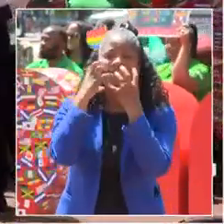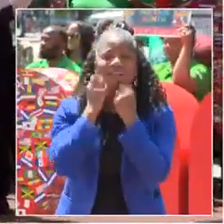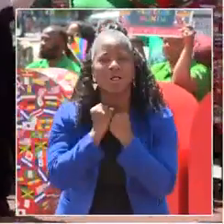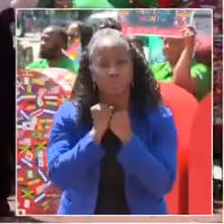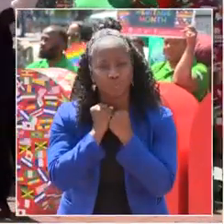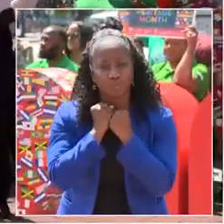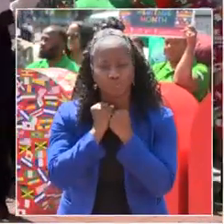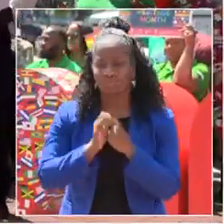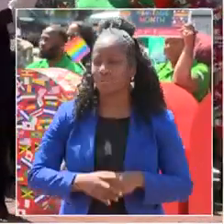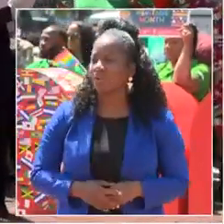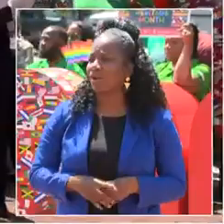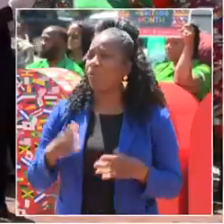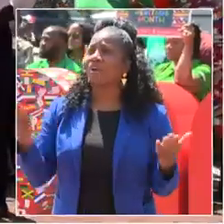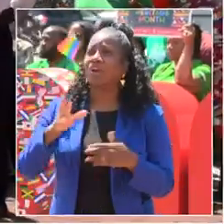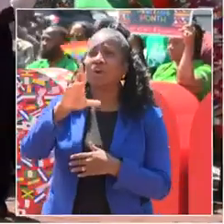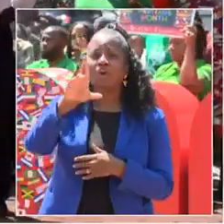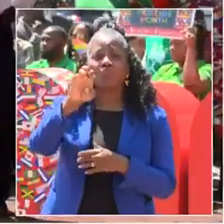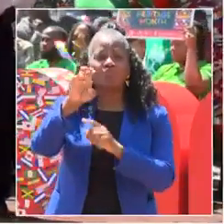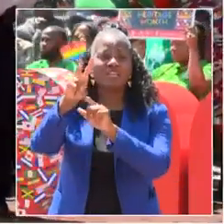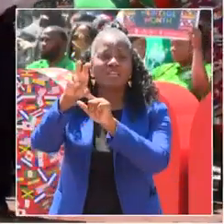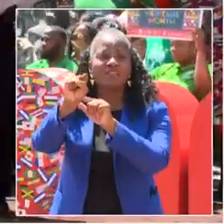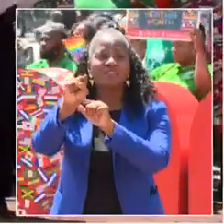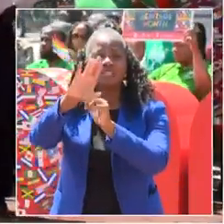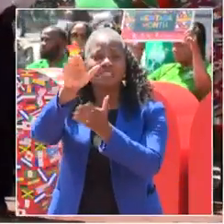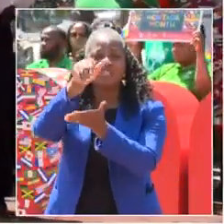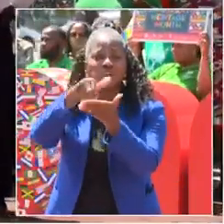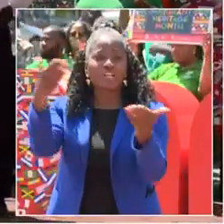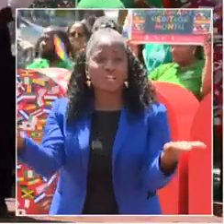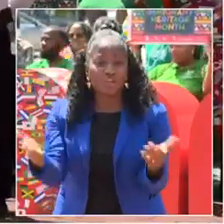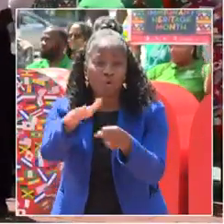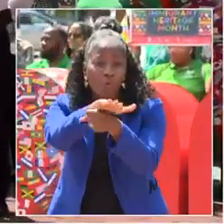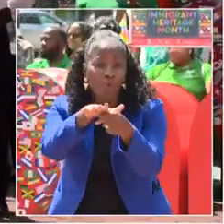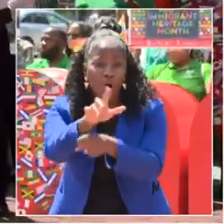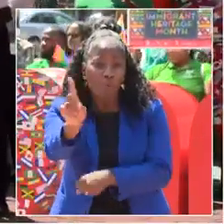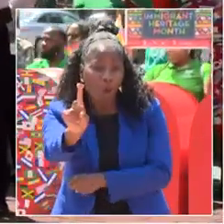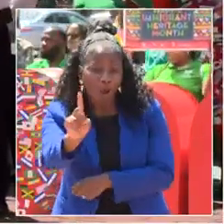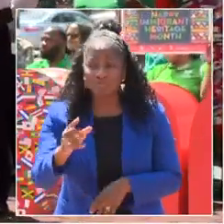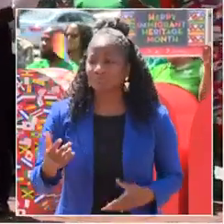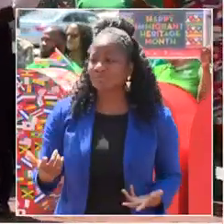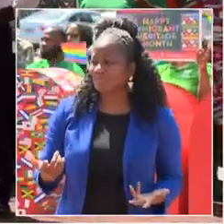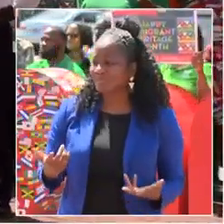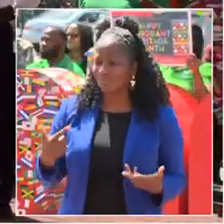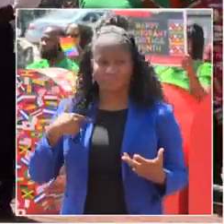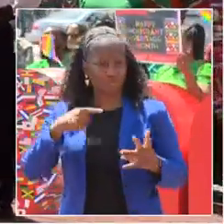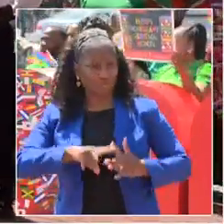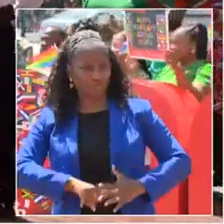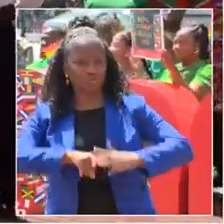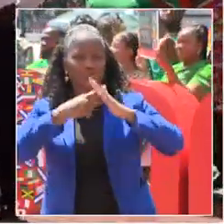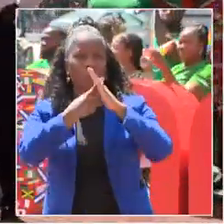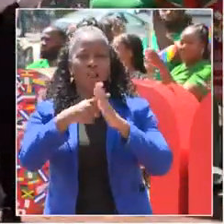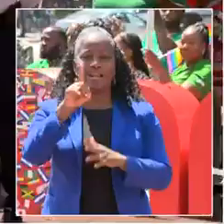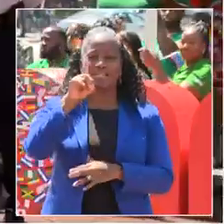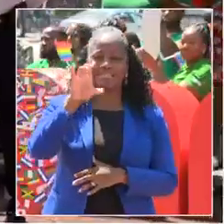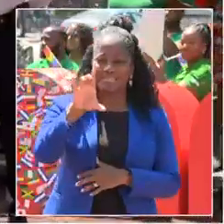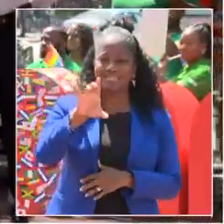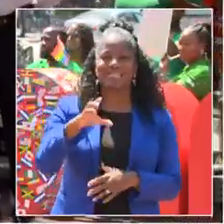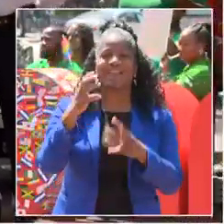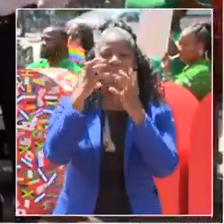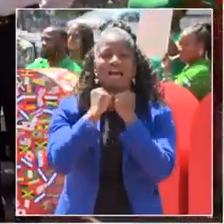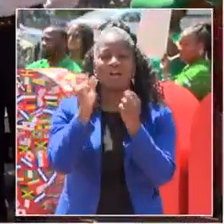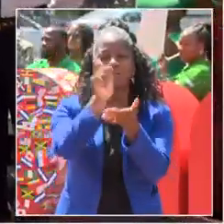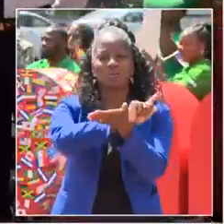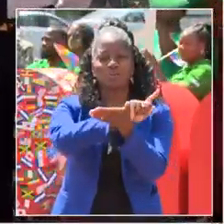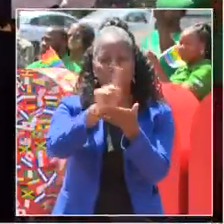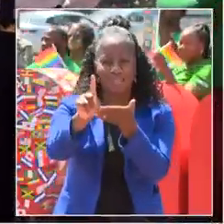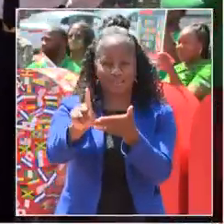are here at the Reeves Center in Ward 1 to kick off D.C.